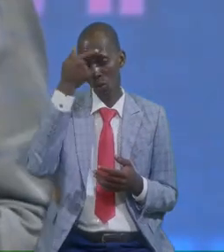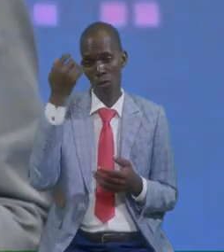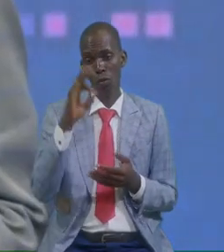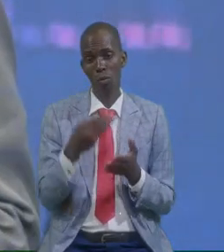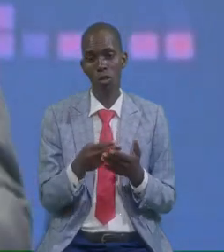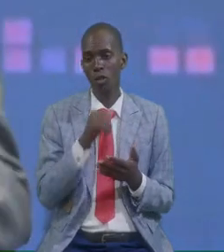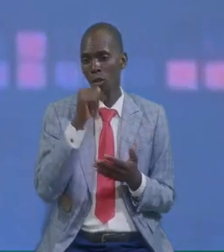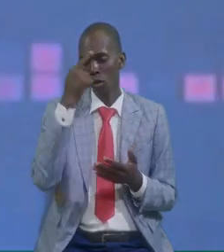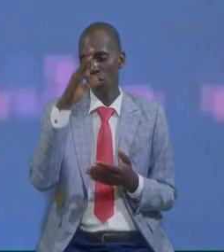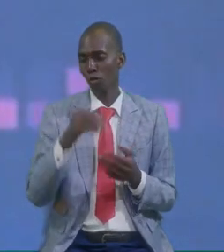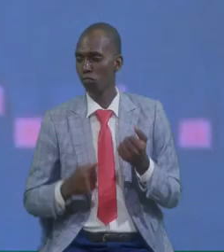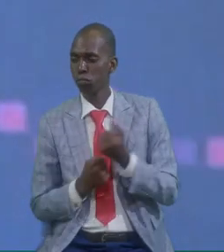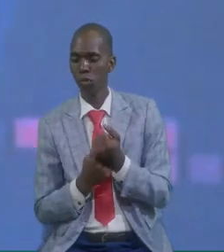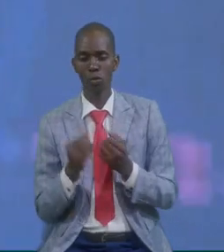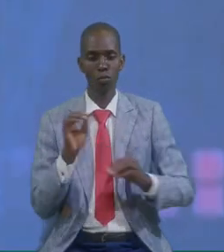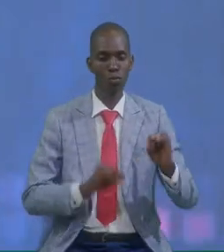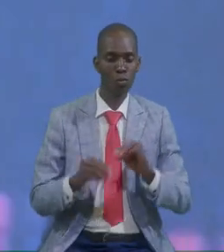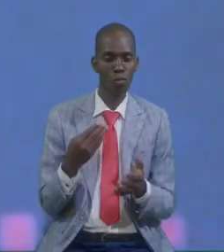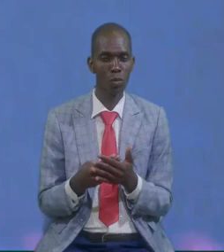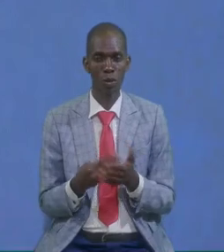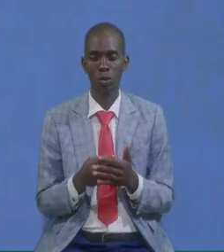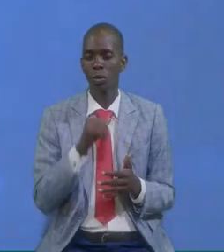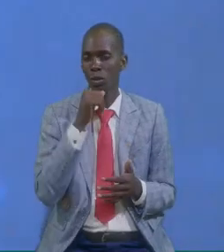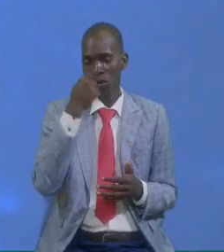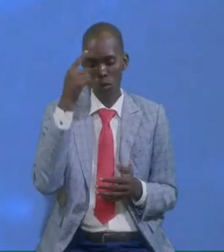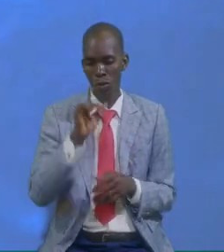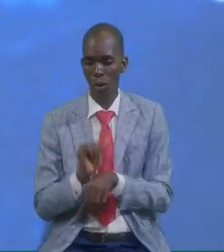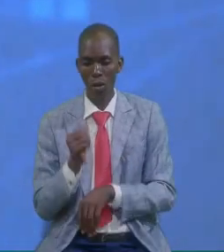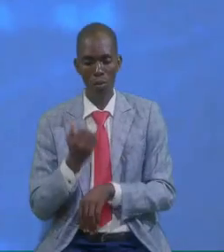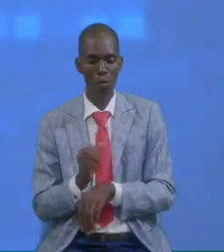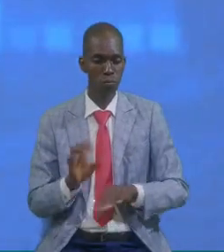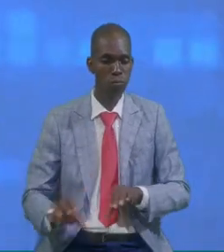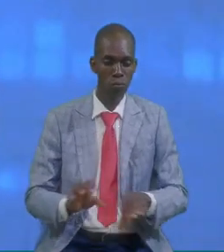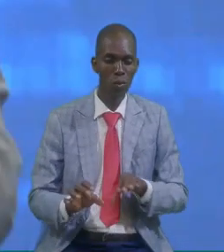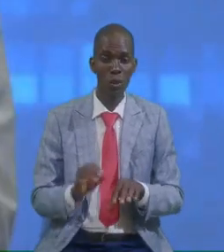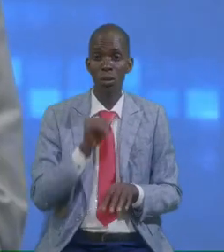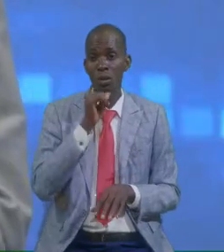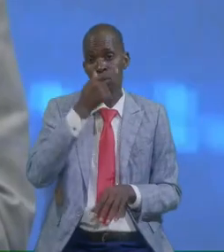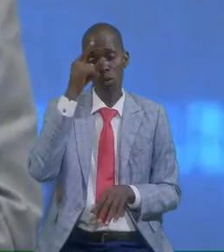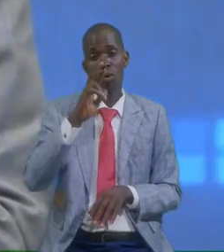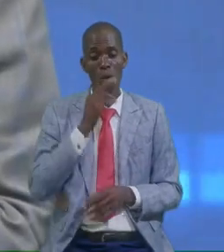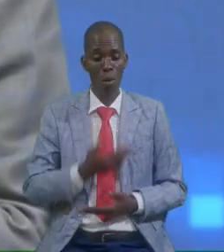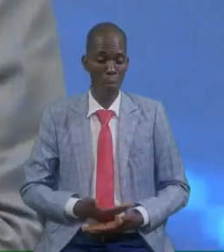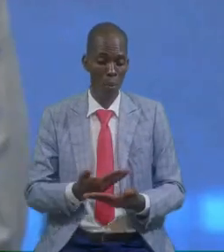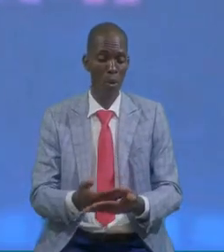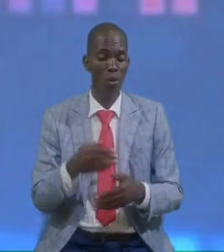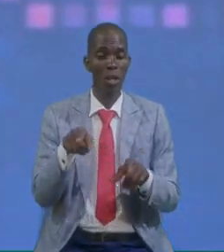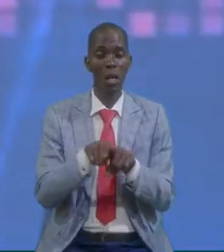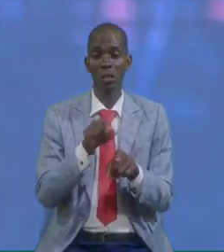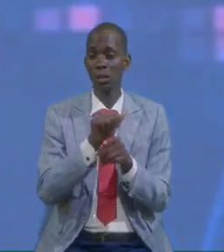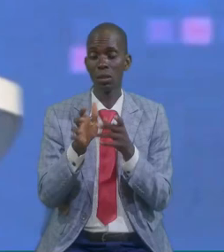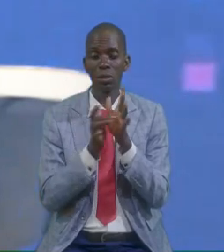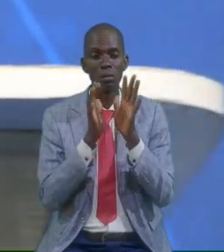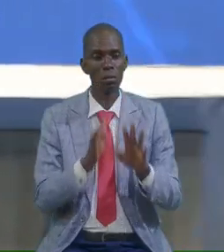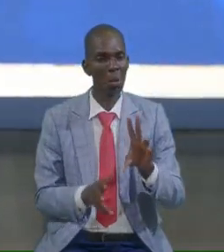good works, not for being born as a Christian. Nobody is ever born as